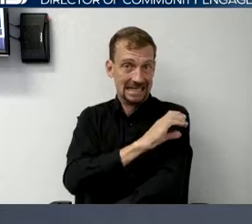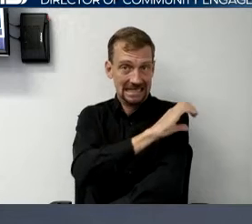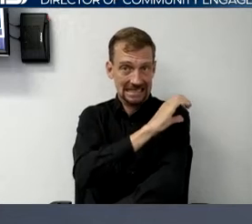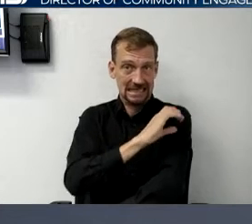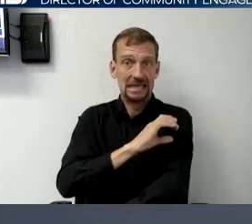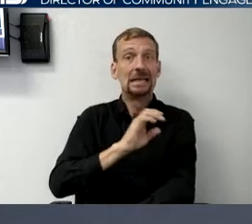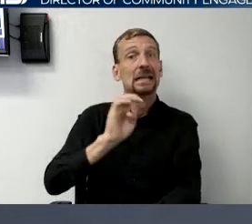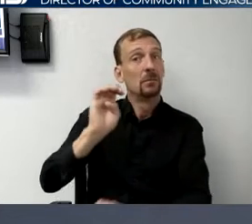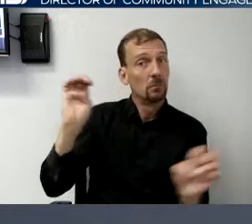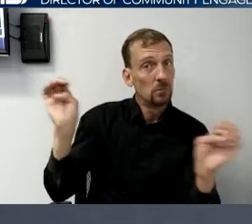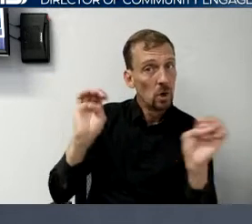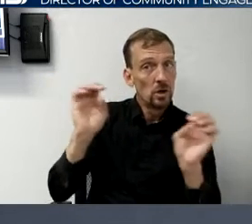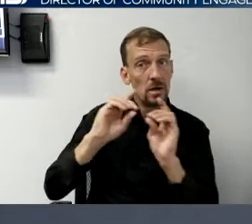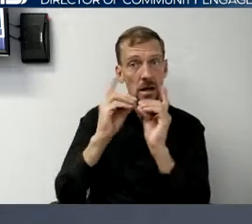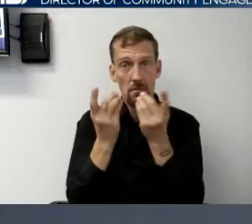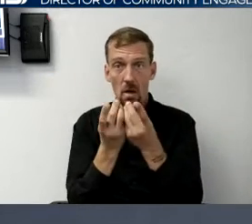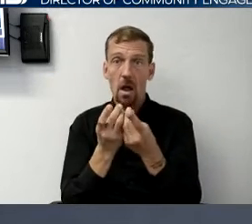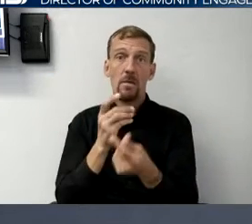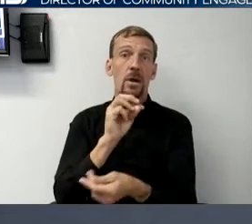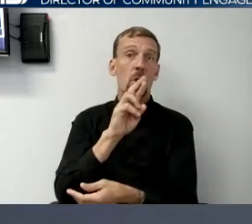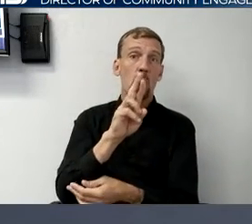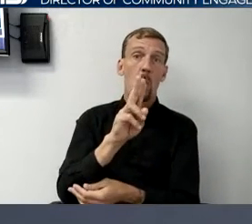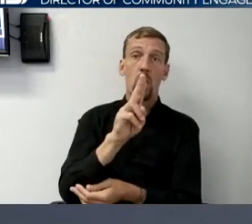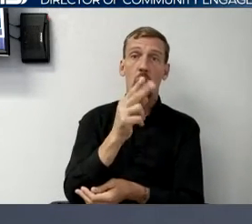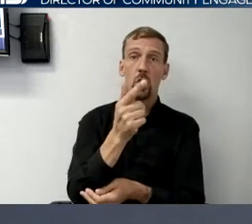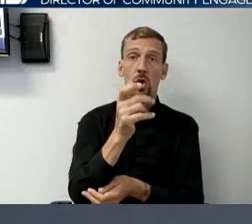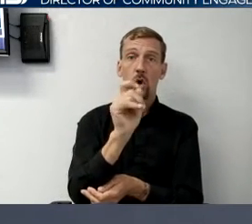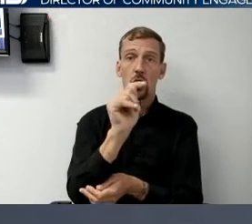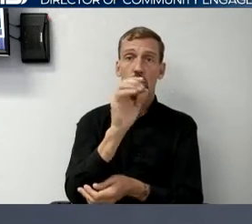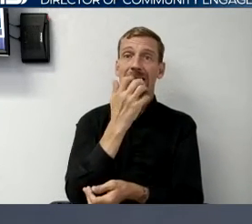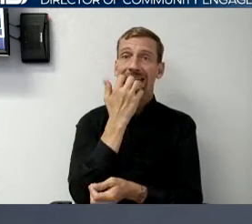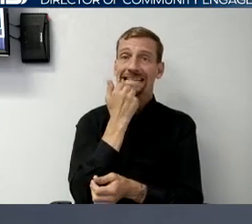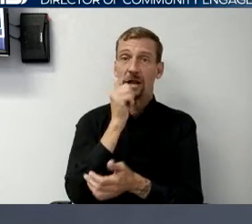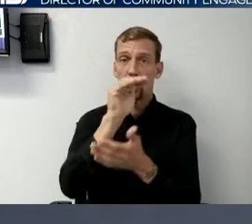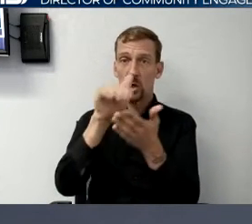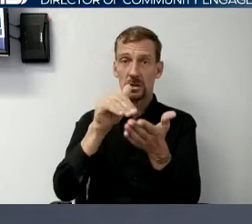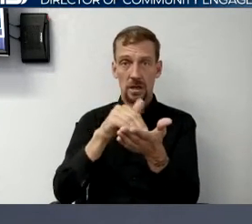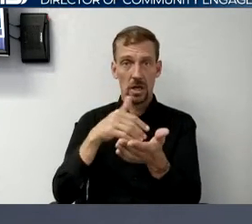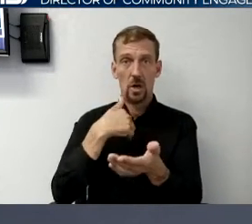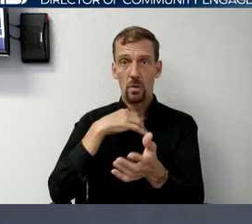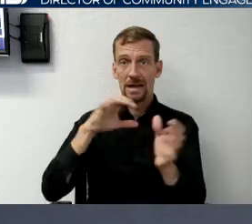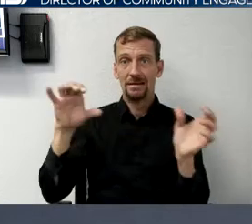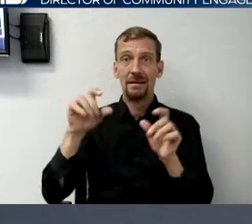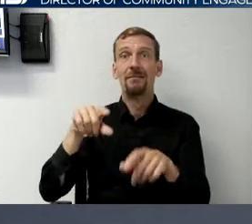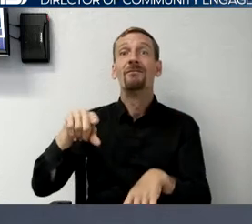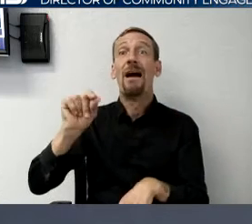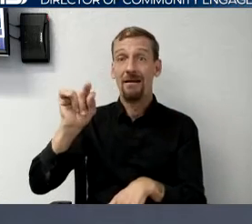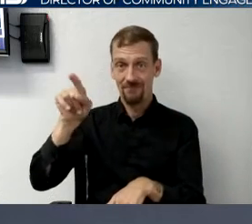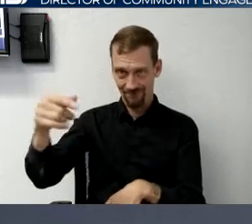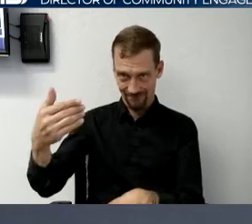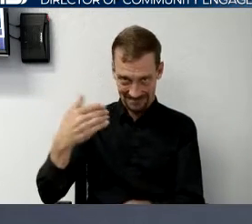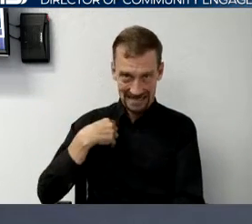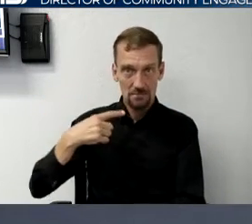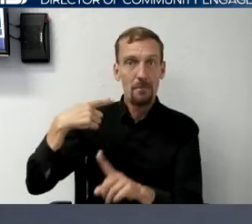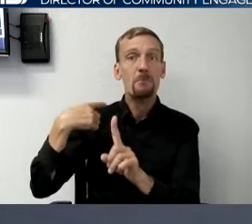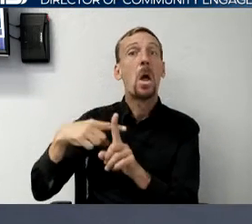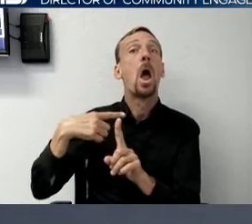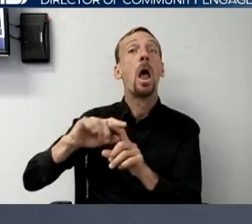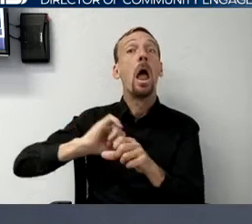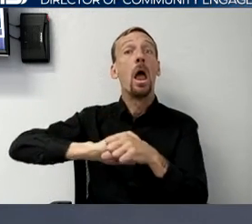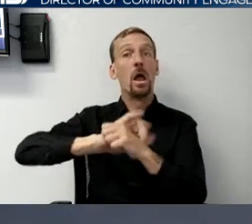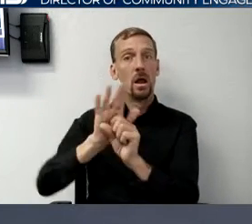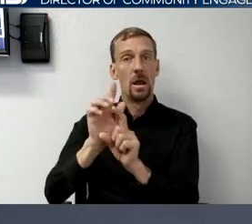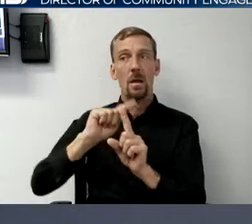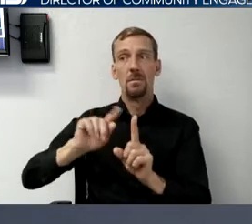to the emergency department or urgent care centers that we did positively confirm for COVID, but